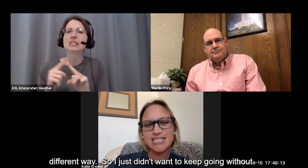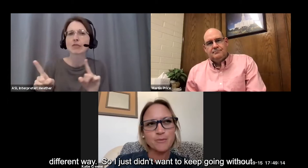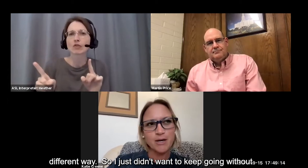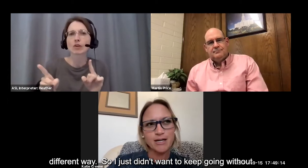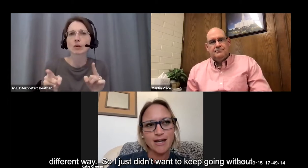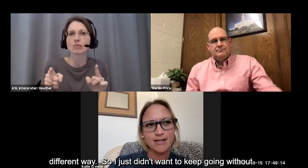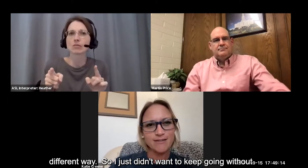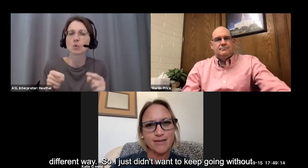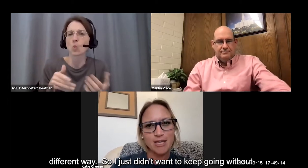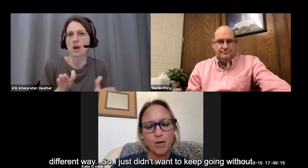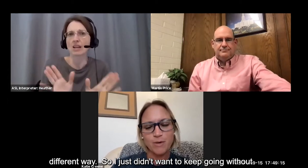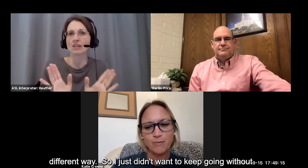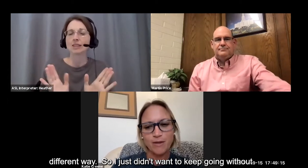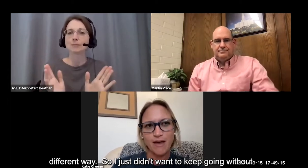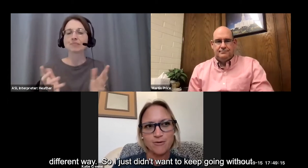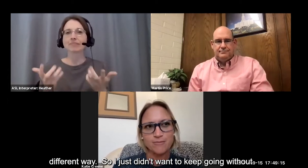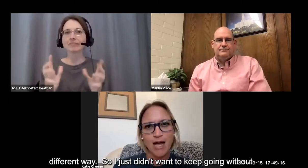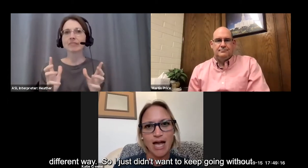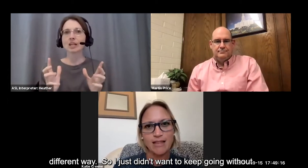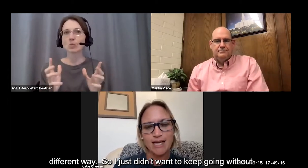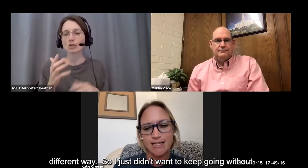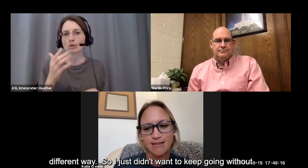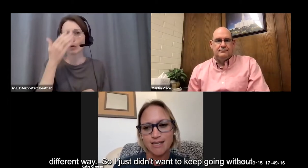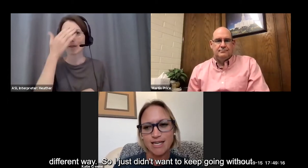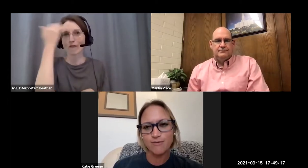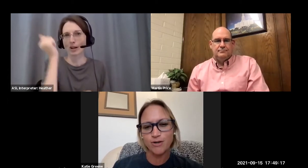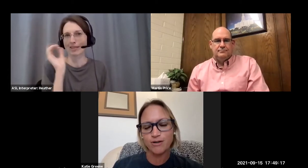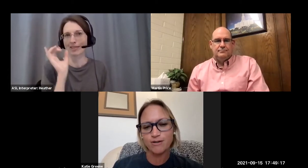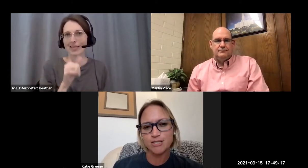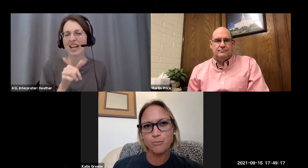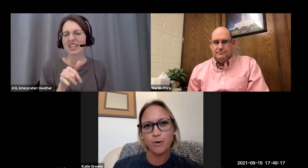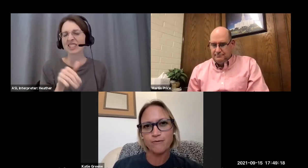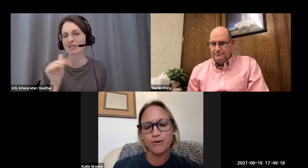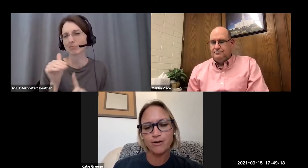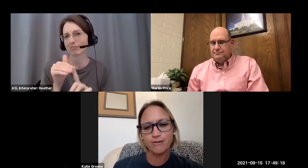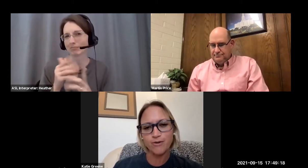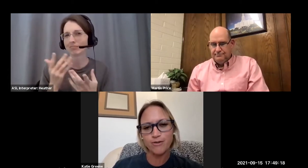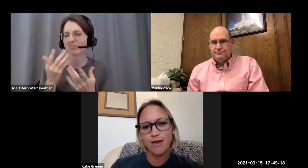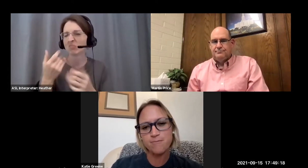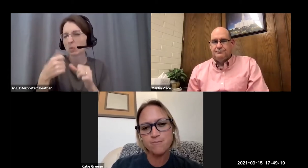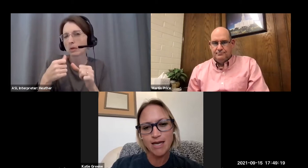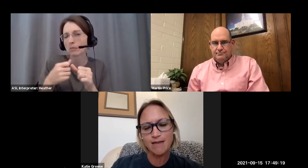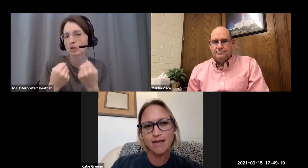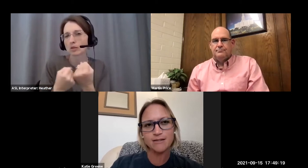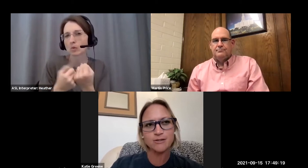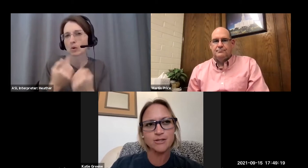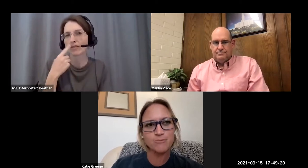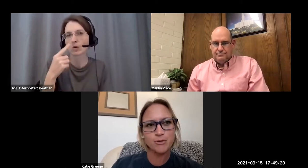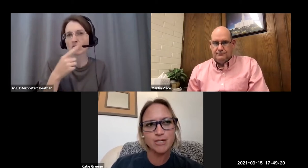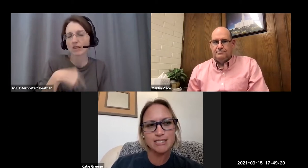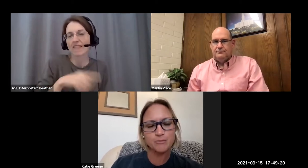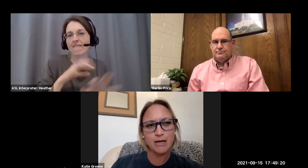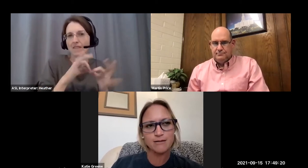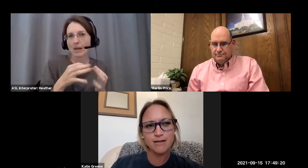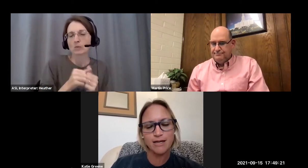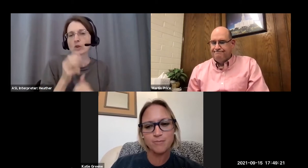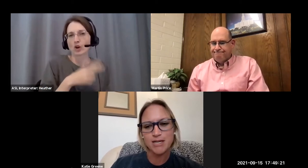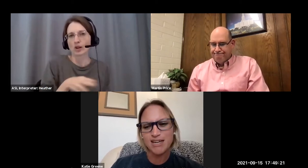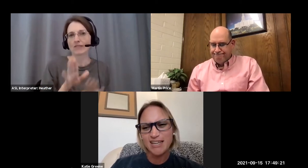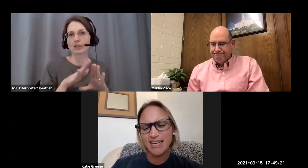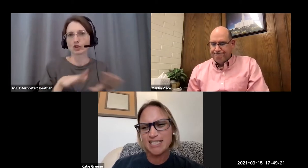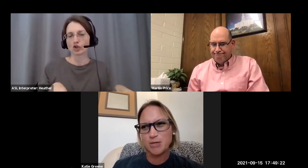I just didn't want to kind of keep going without highlighting the need for support for them and that little community as